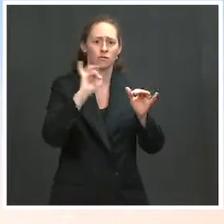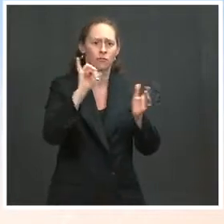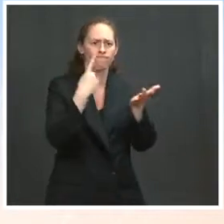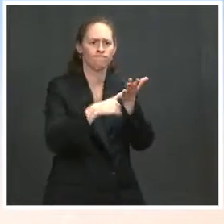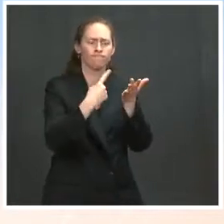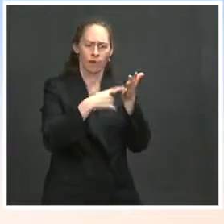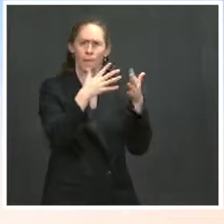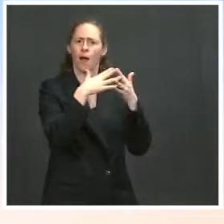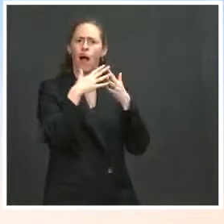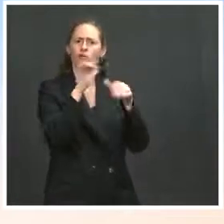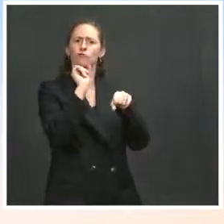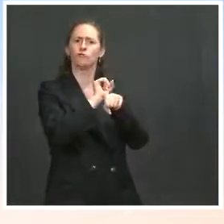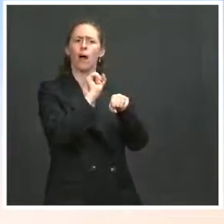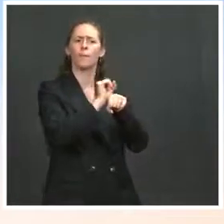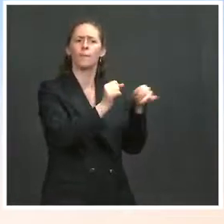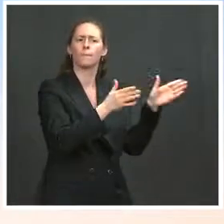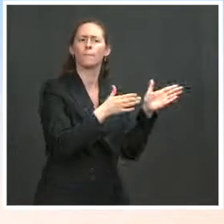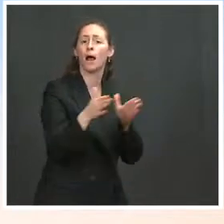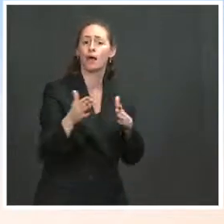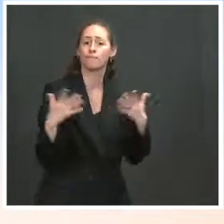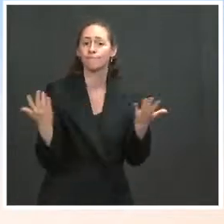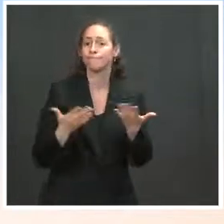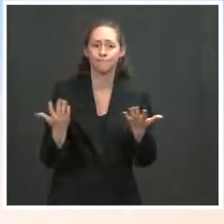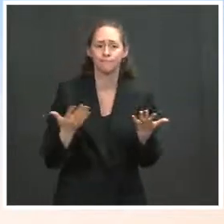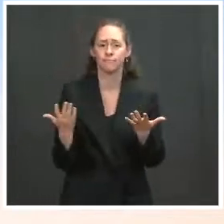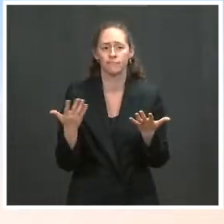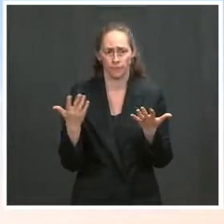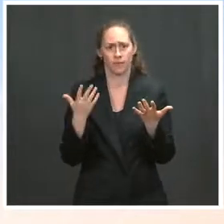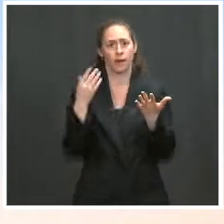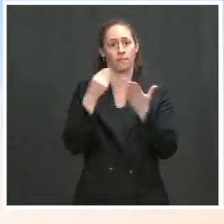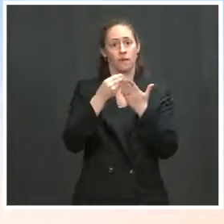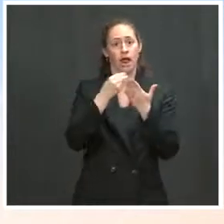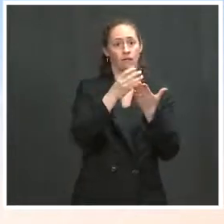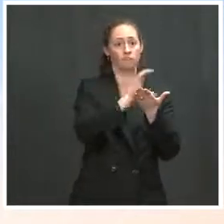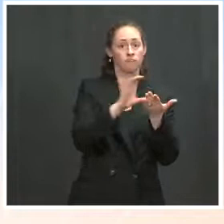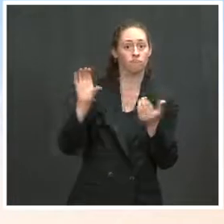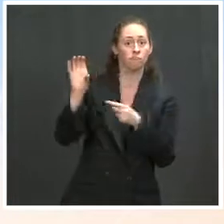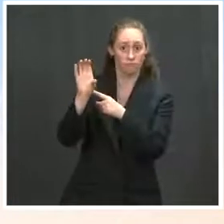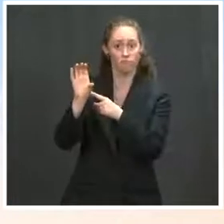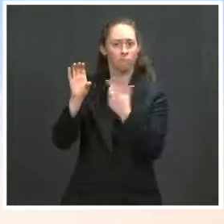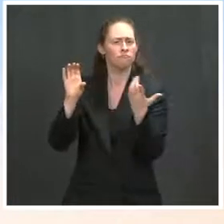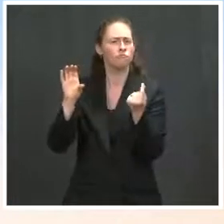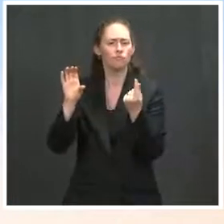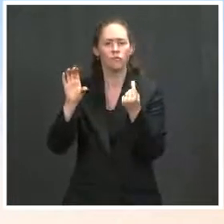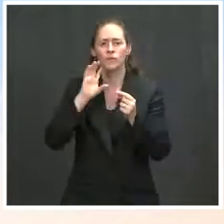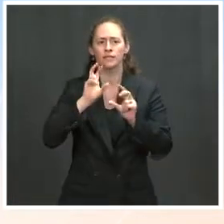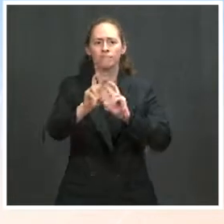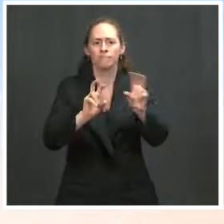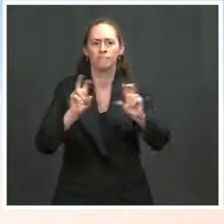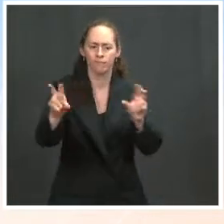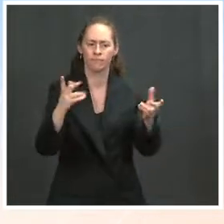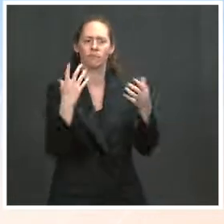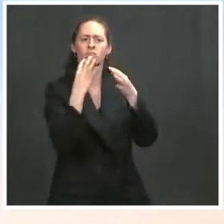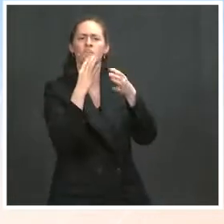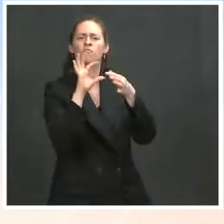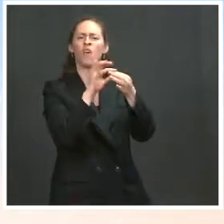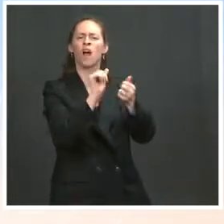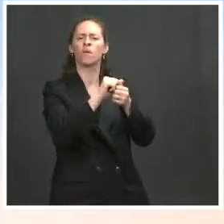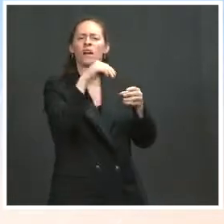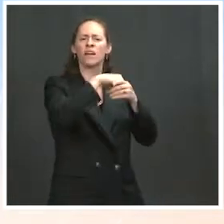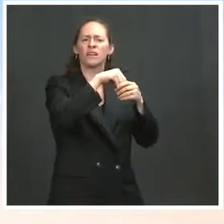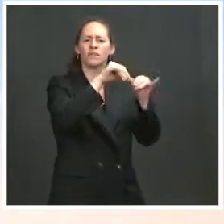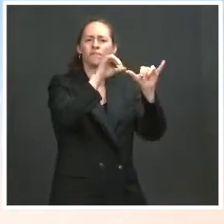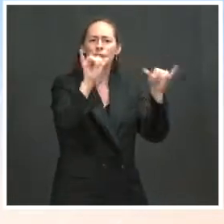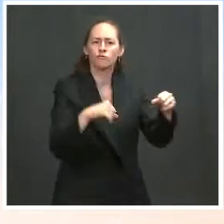housing infrastructure through a number of federal programs and proposals with bipartisan support. This investment is paired